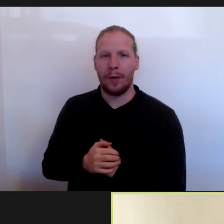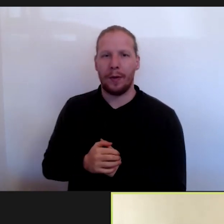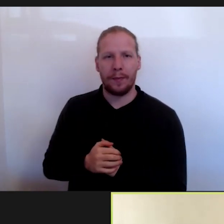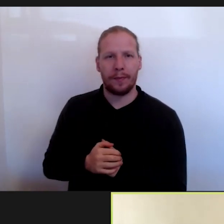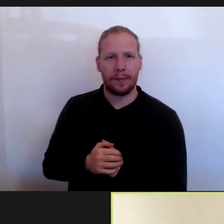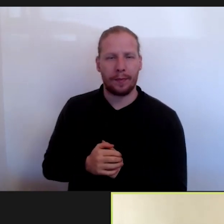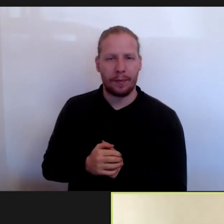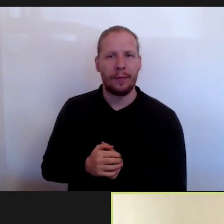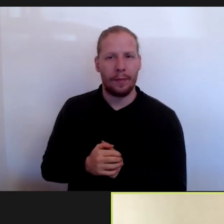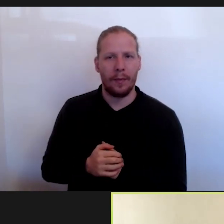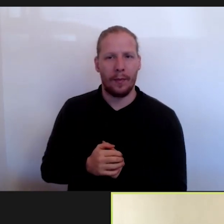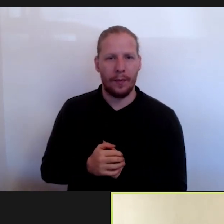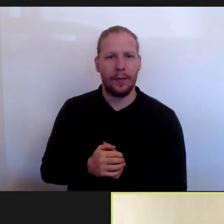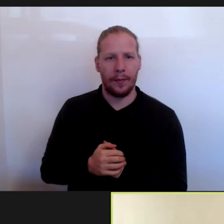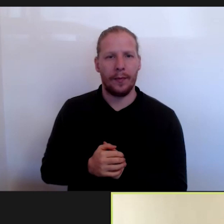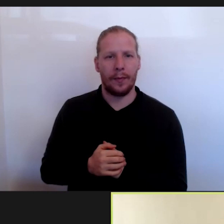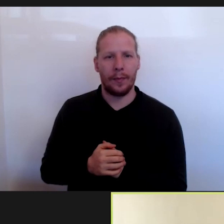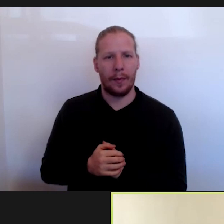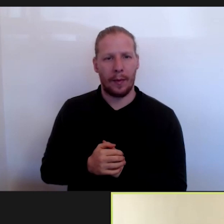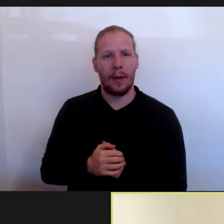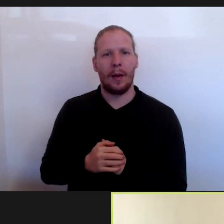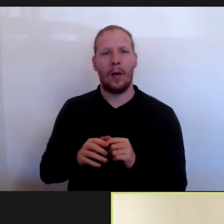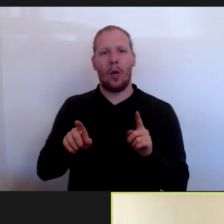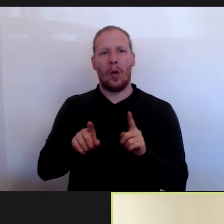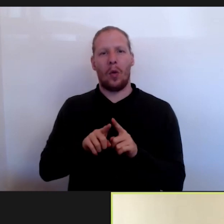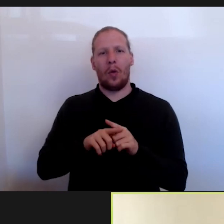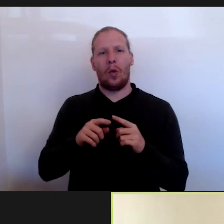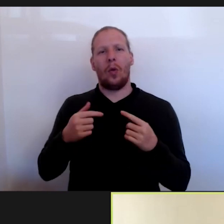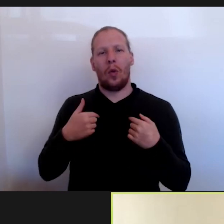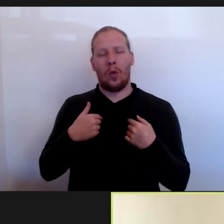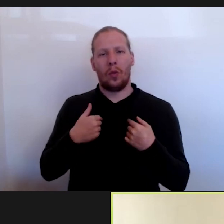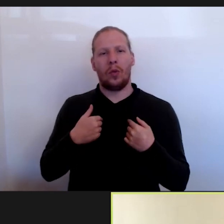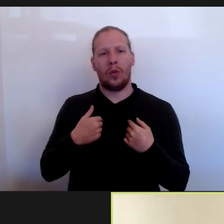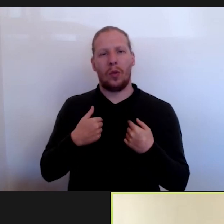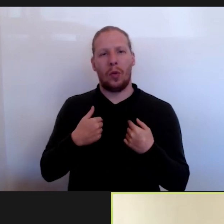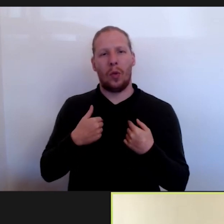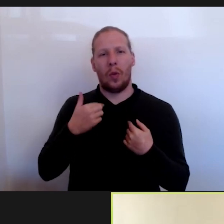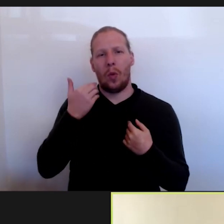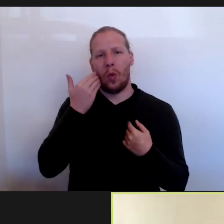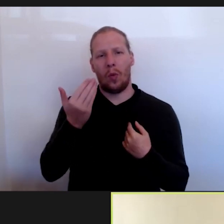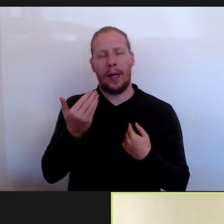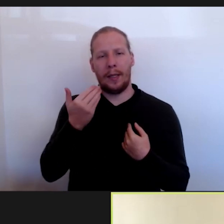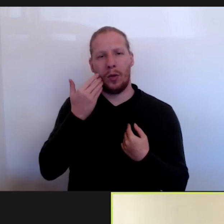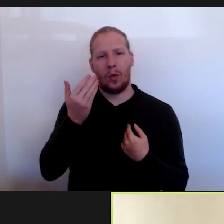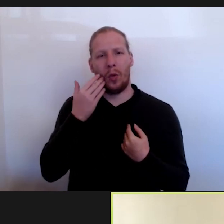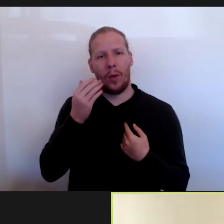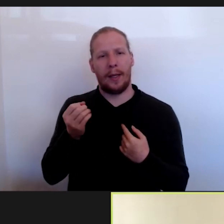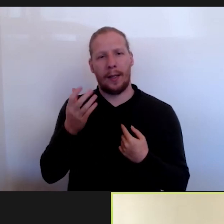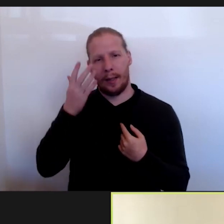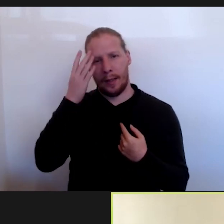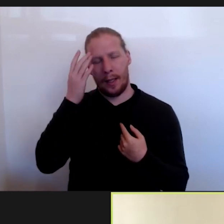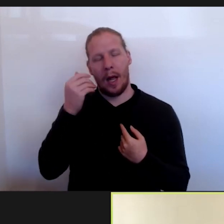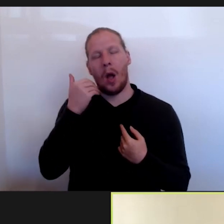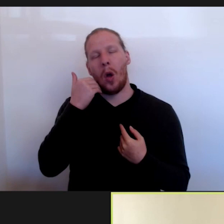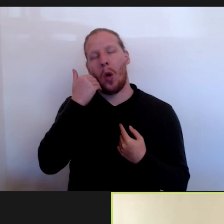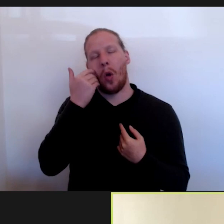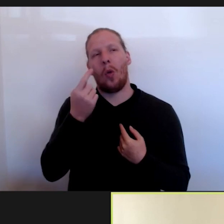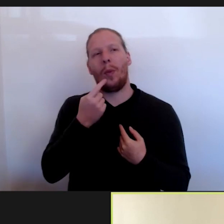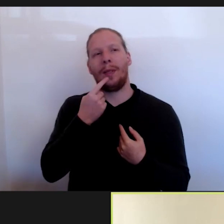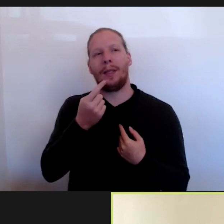As well, if I may, I think we're also touching on that at some point as well. Always being mindful of, I've said it many times at